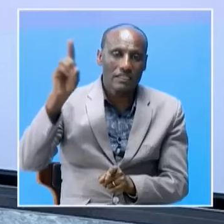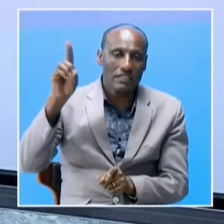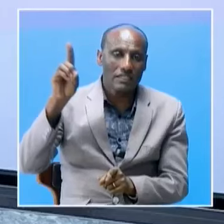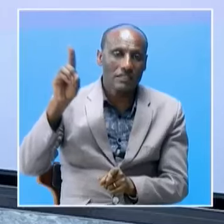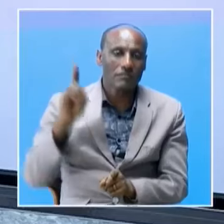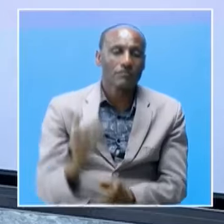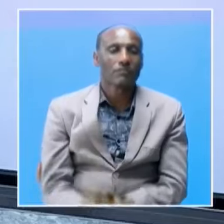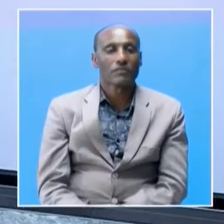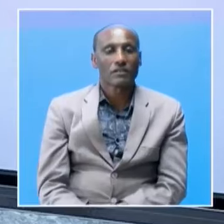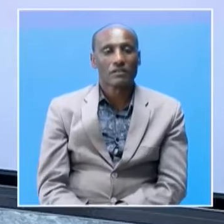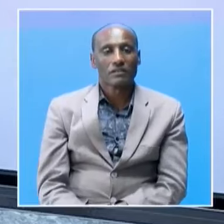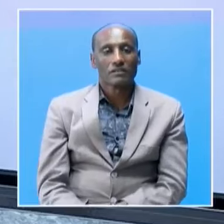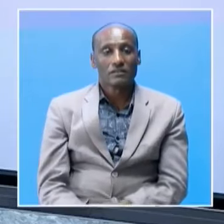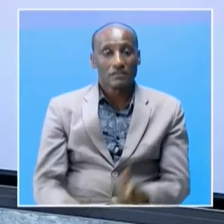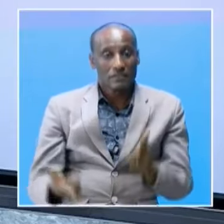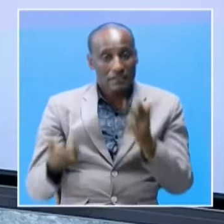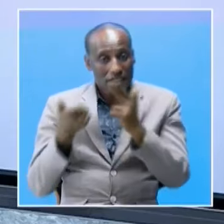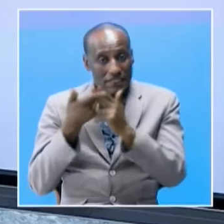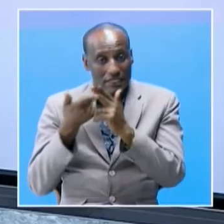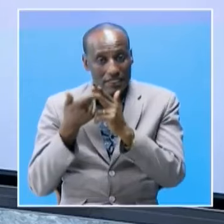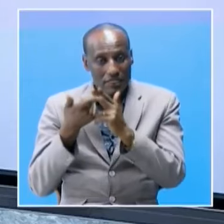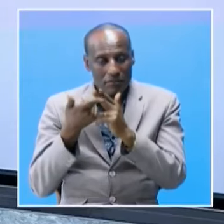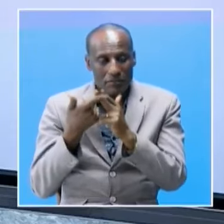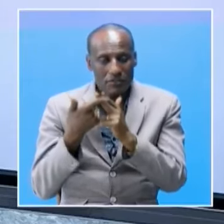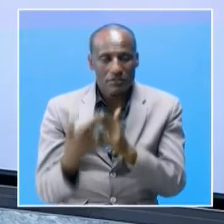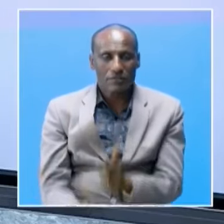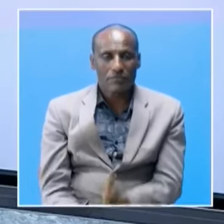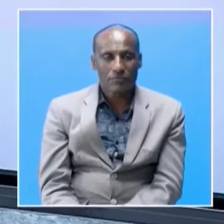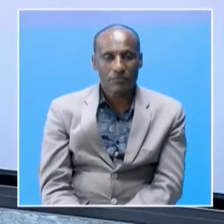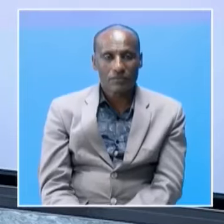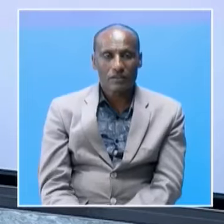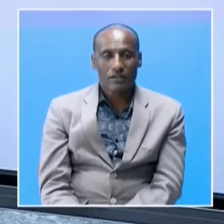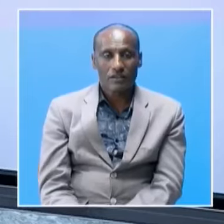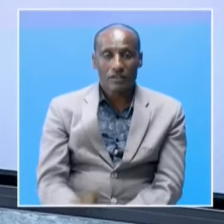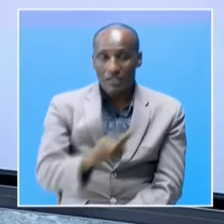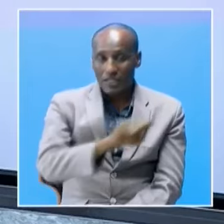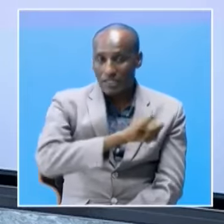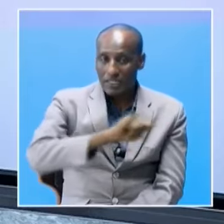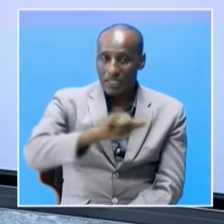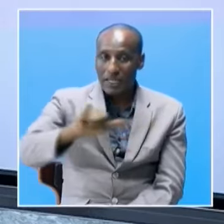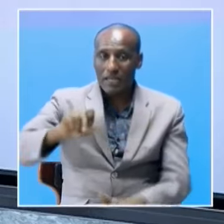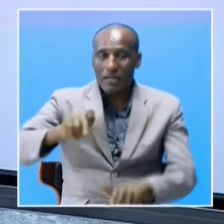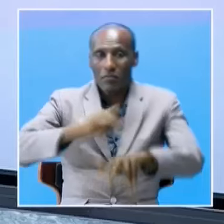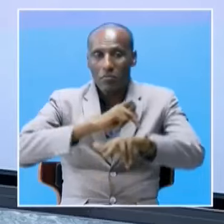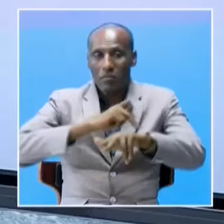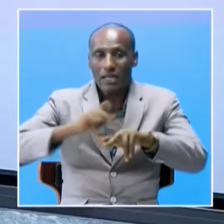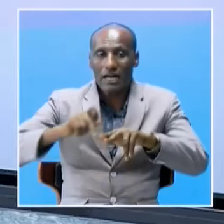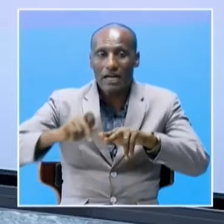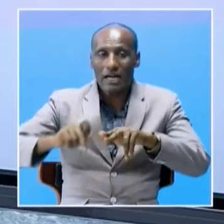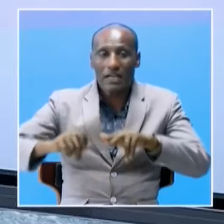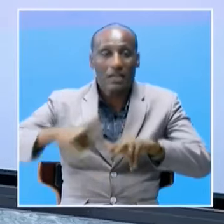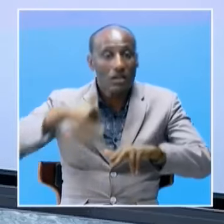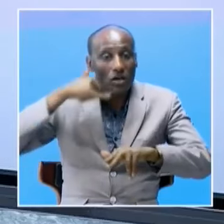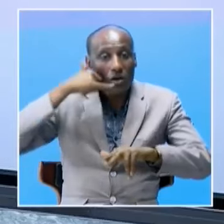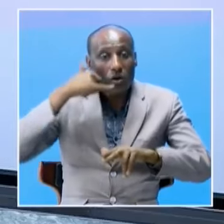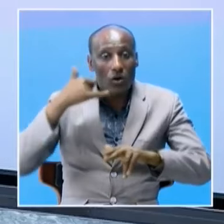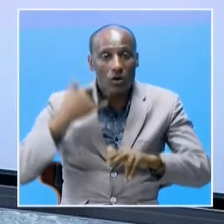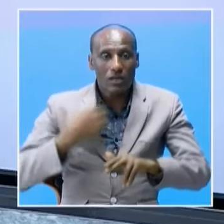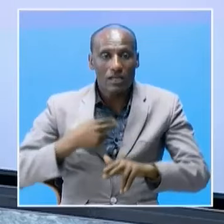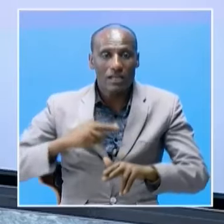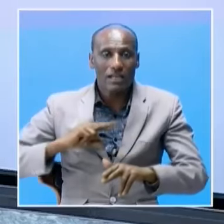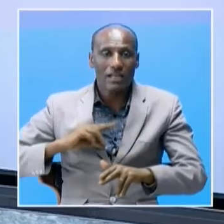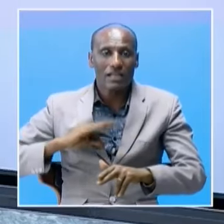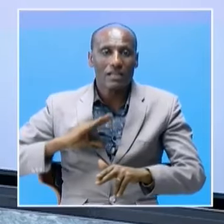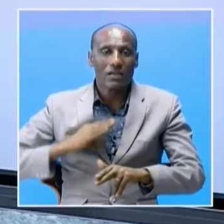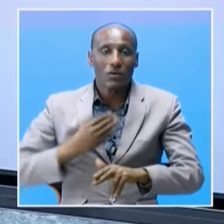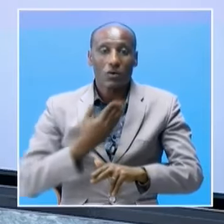Okay, let's come to number 3. They blank call us now or later. I think they